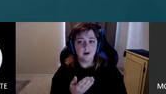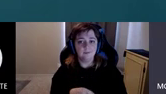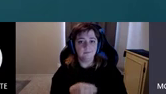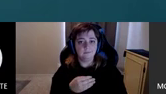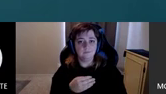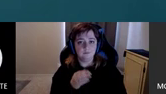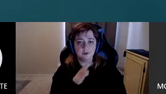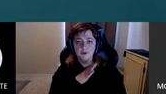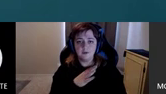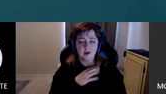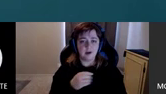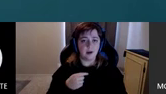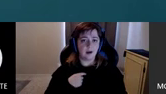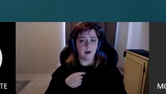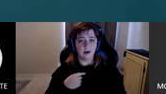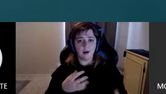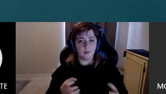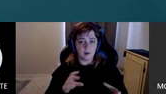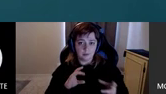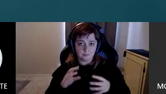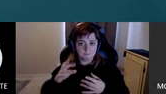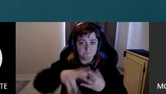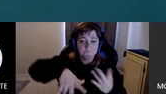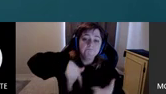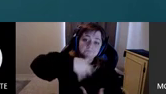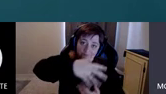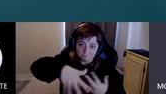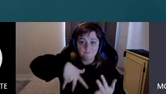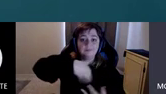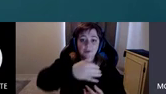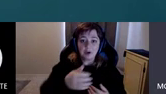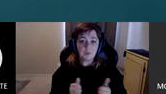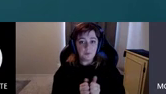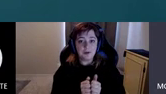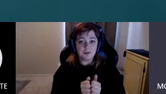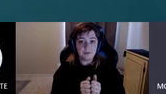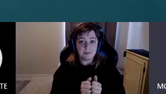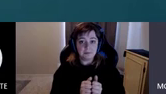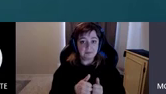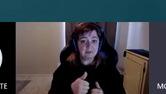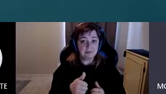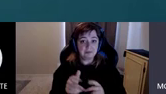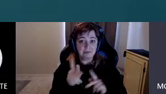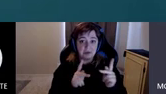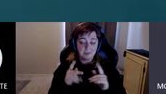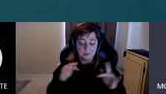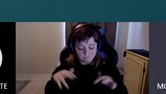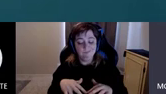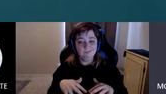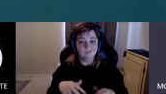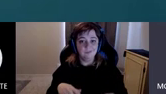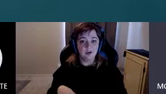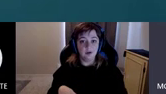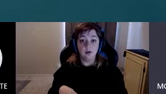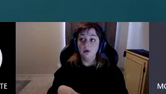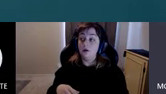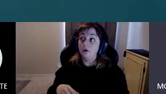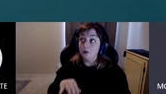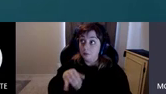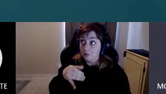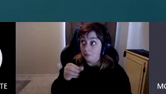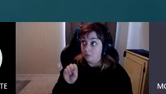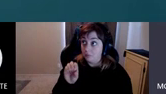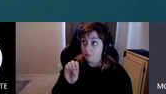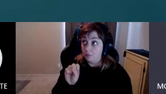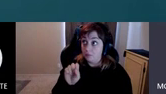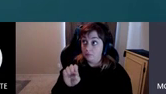want to engage more with everyone who's listening in. Okay. I would love to read this. So Jose says, I